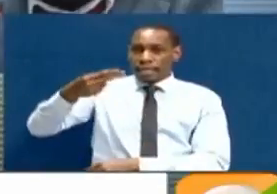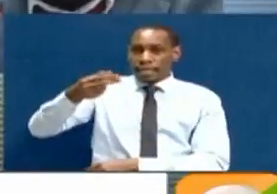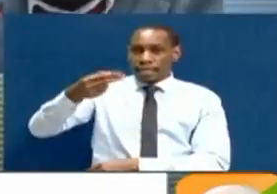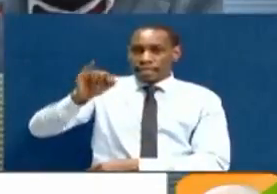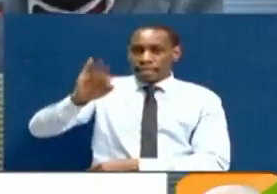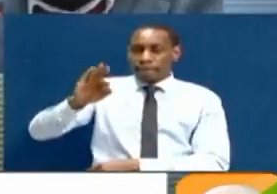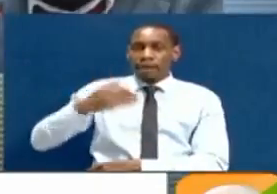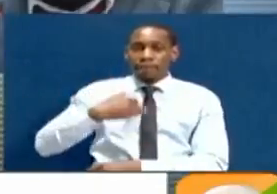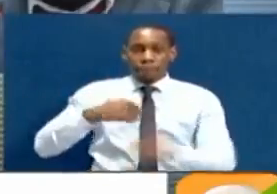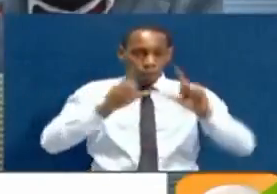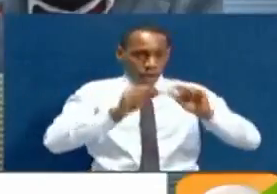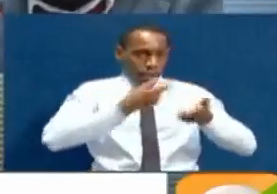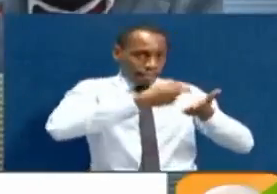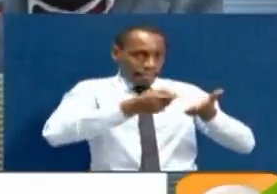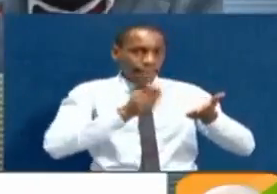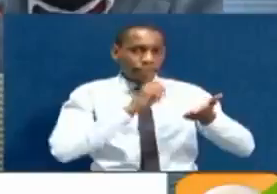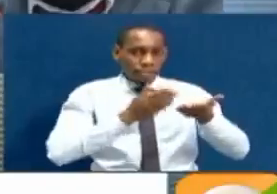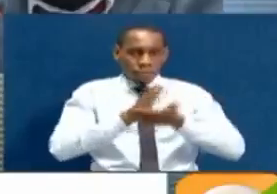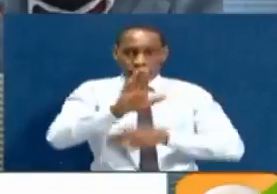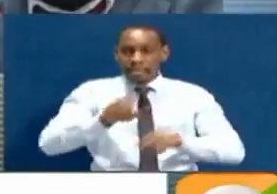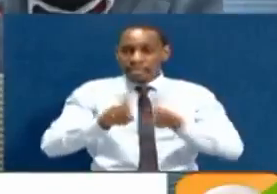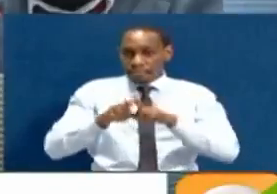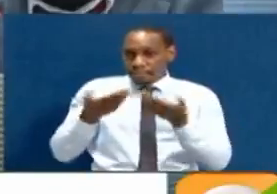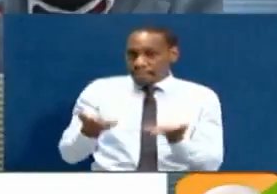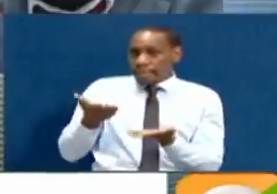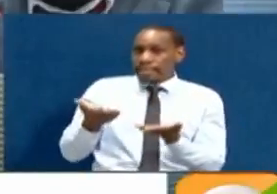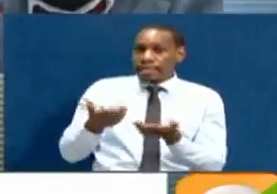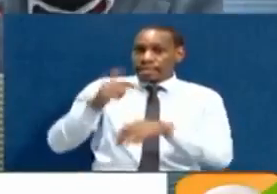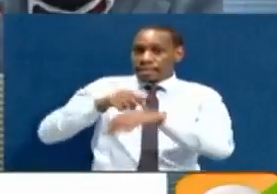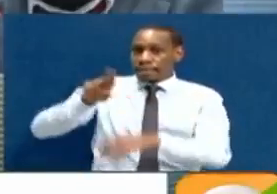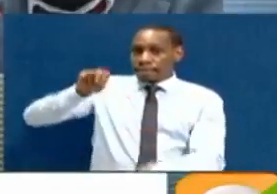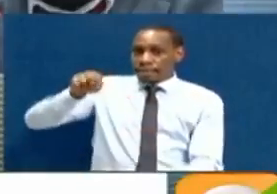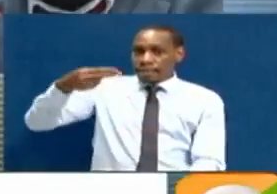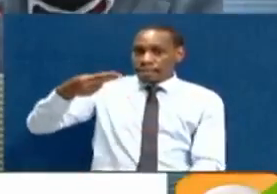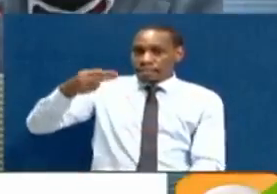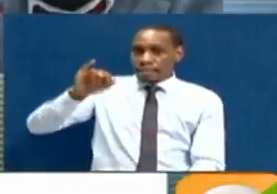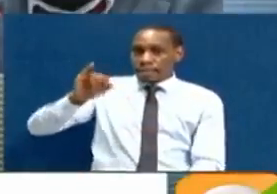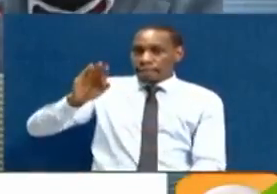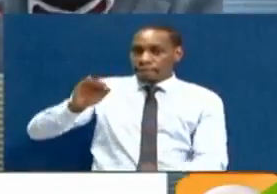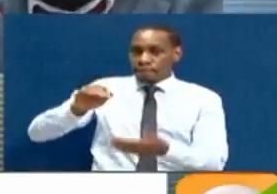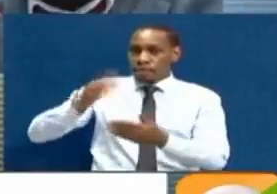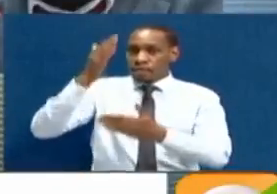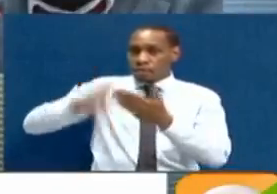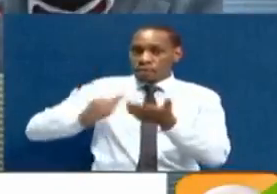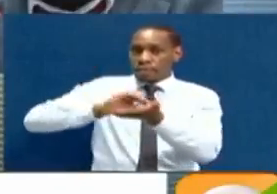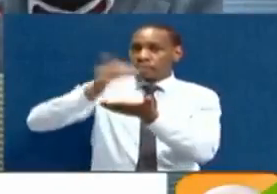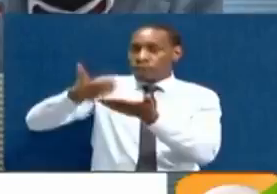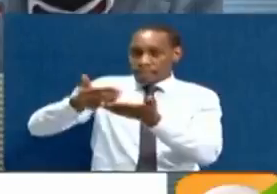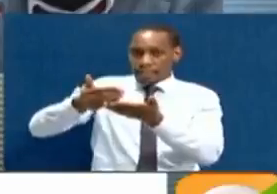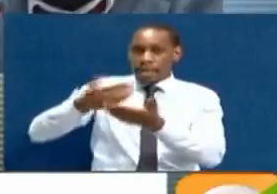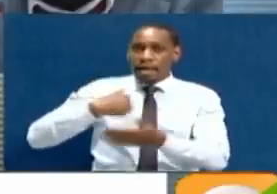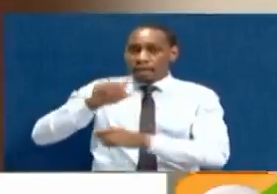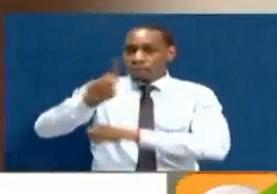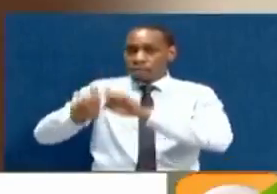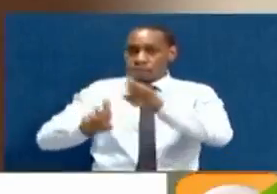have a statement signed by you, and that's why now when NHIF stops covering, we get